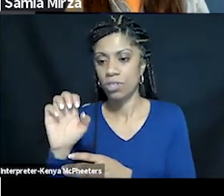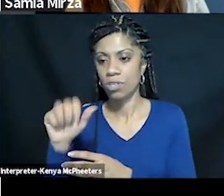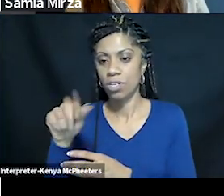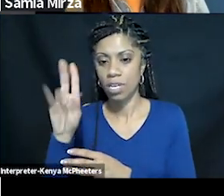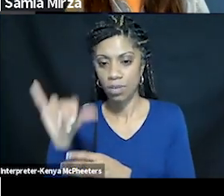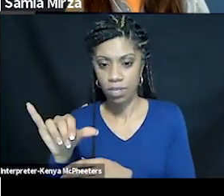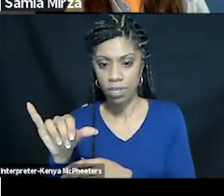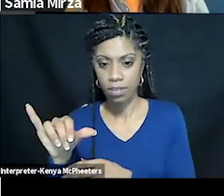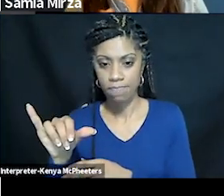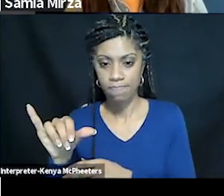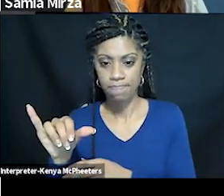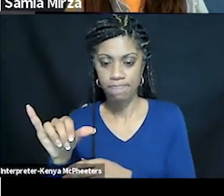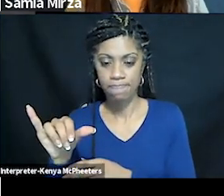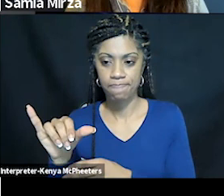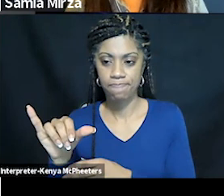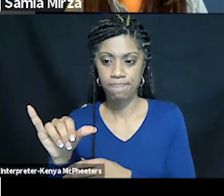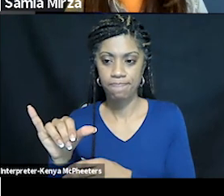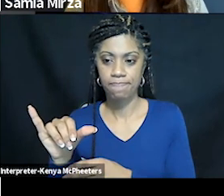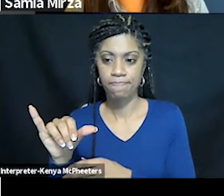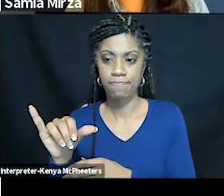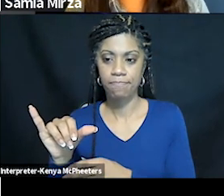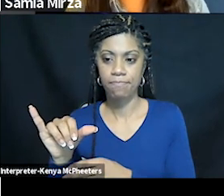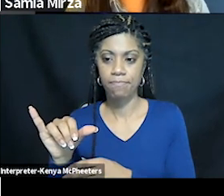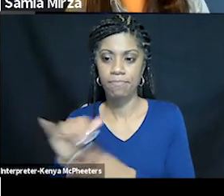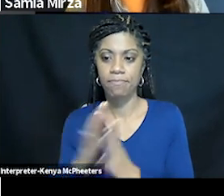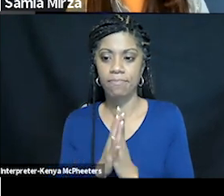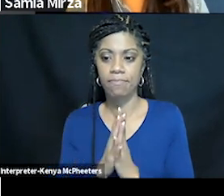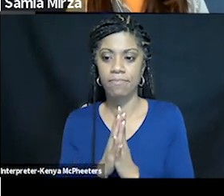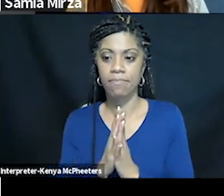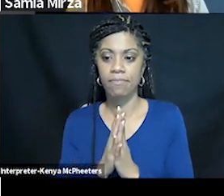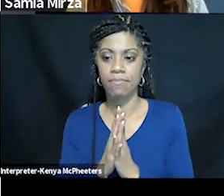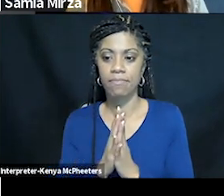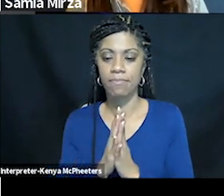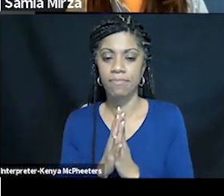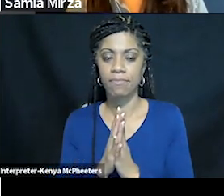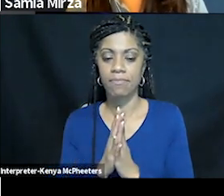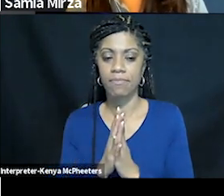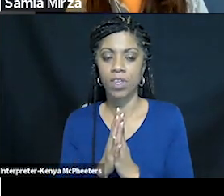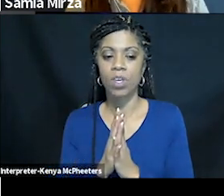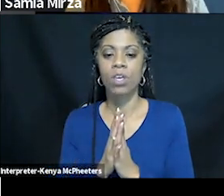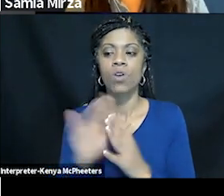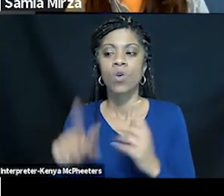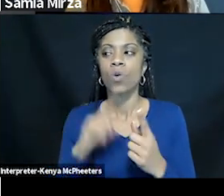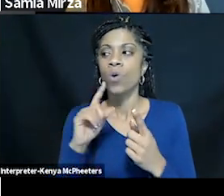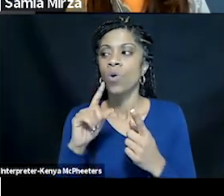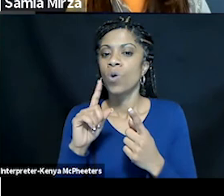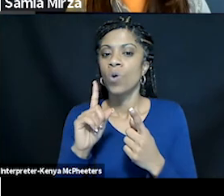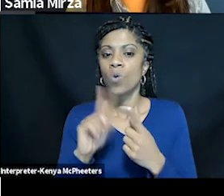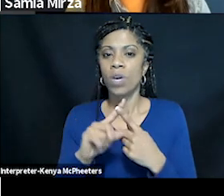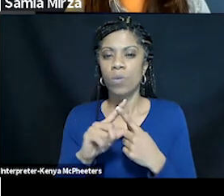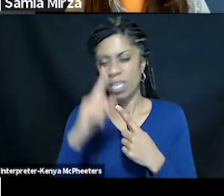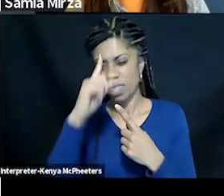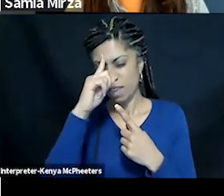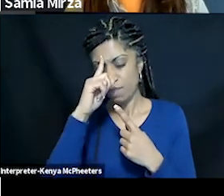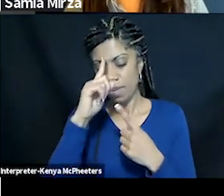So one of the things that we really, really firmly believed as we were building this site is that